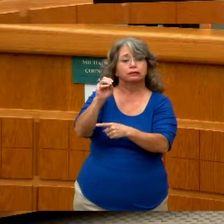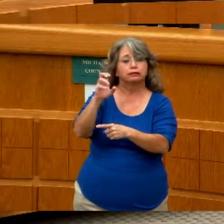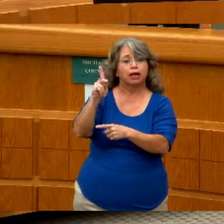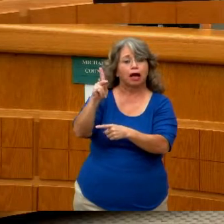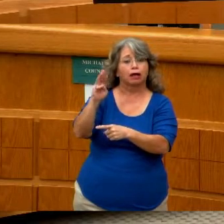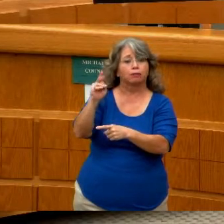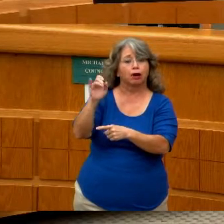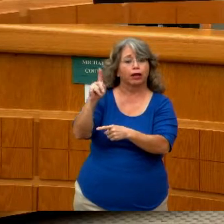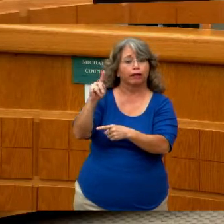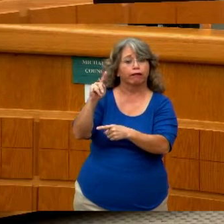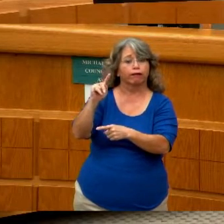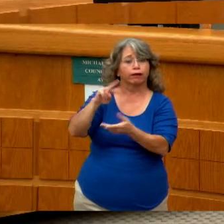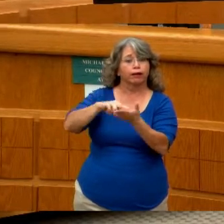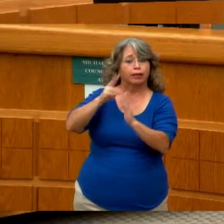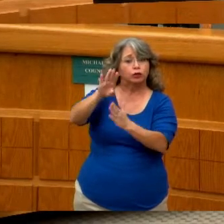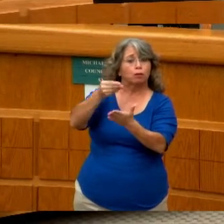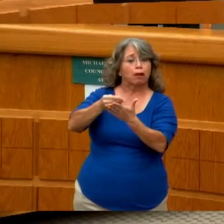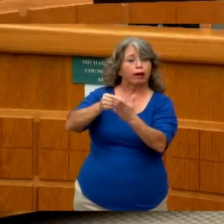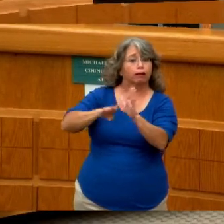if you happen to be in the stock market.